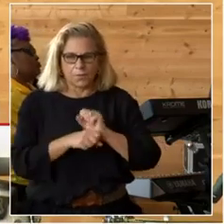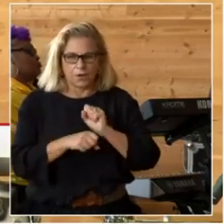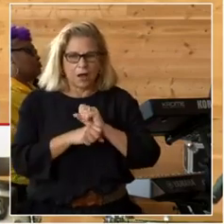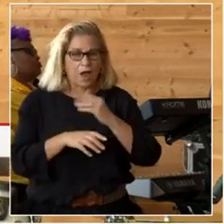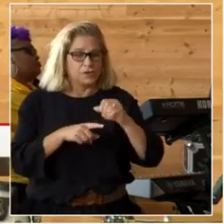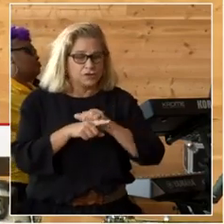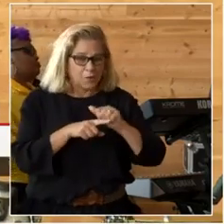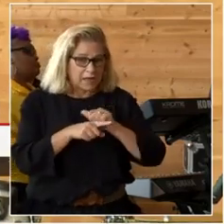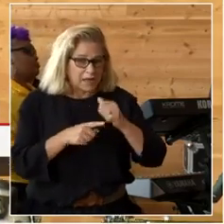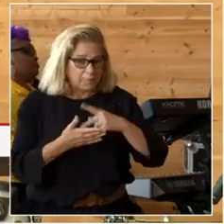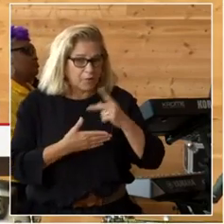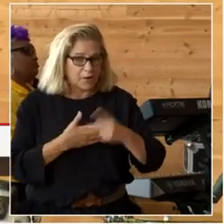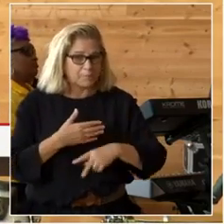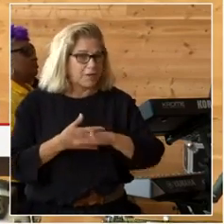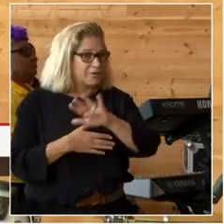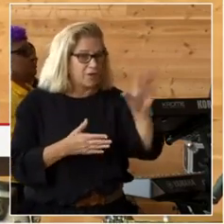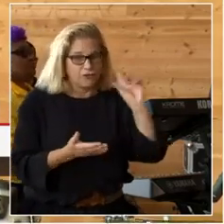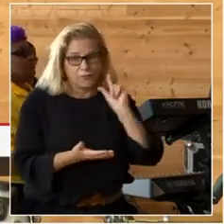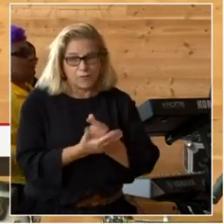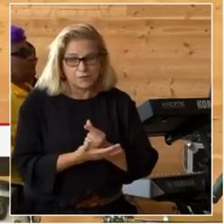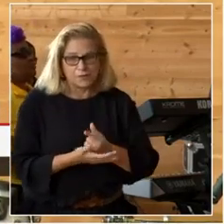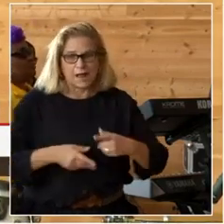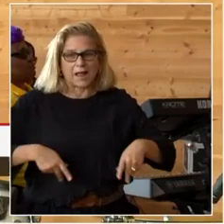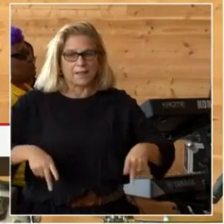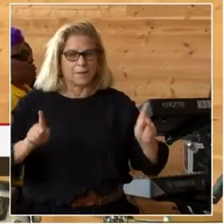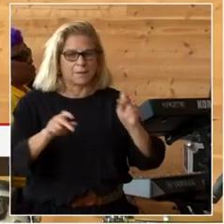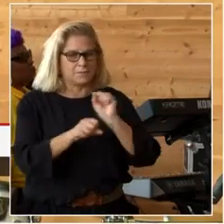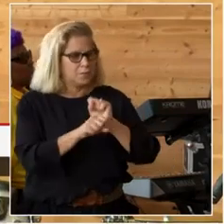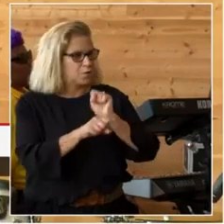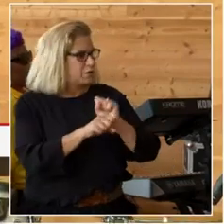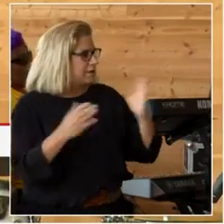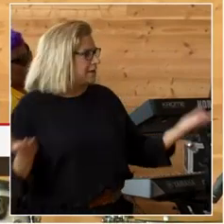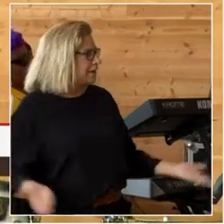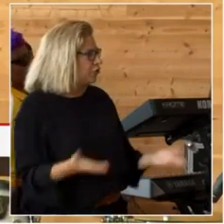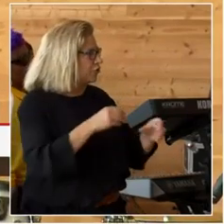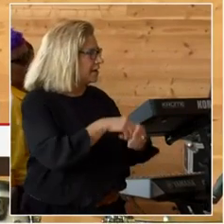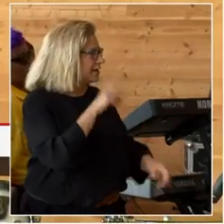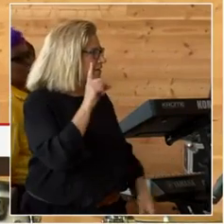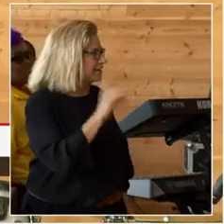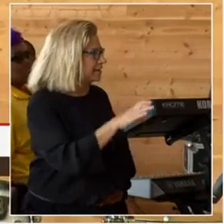Let's Work DC. Give them a big round of applause.